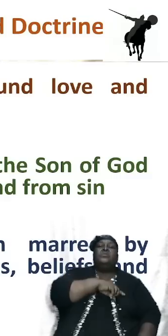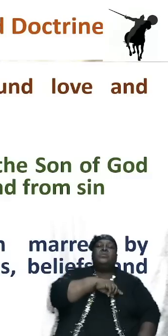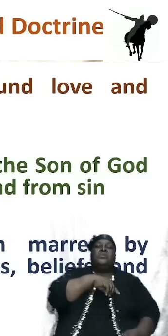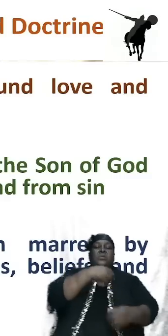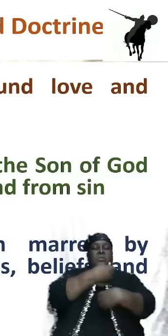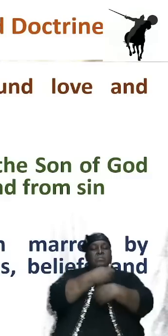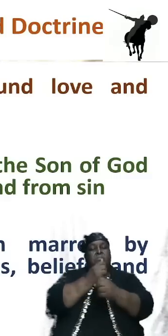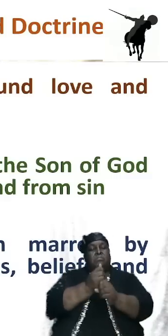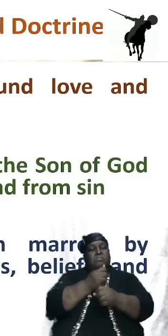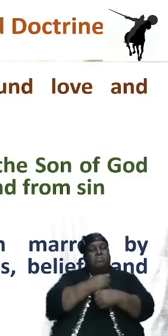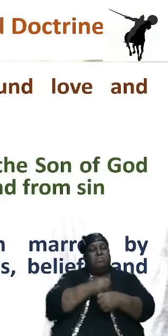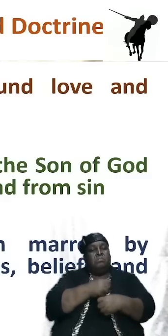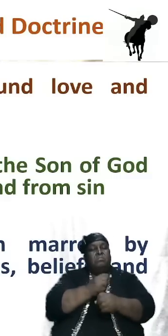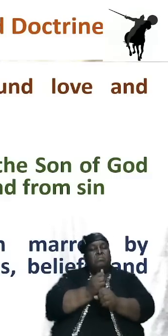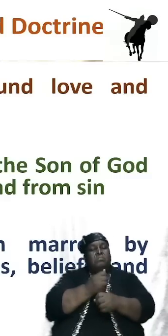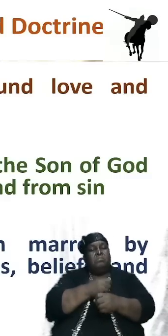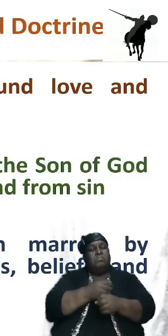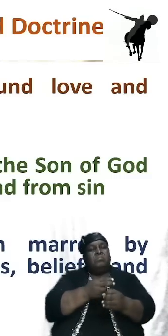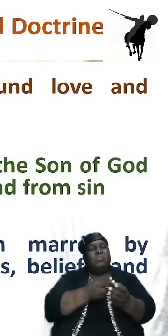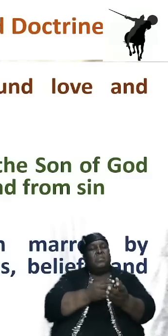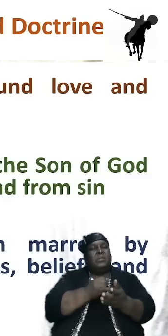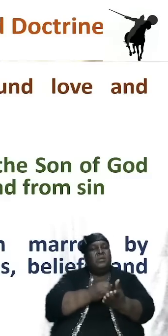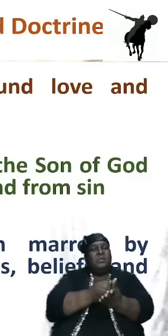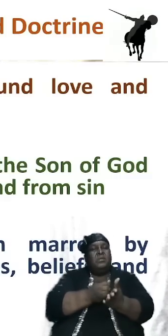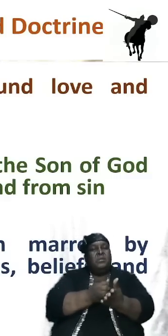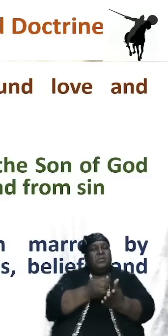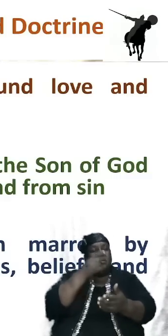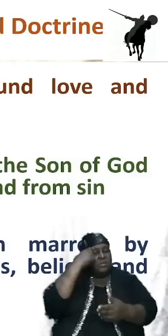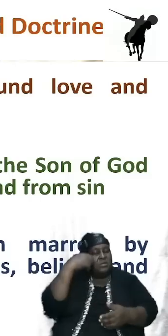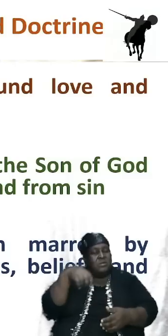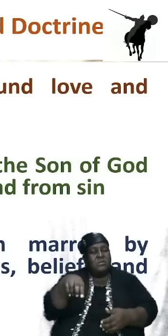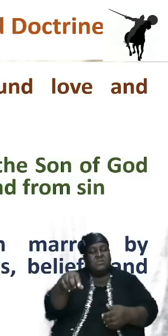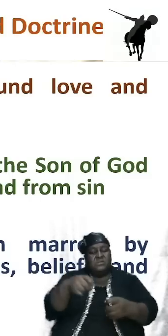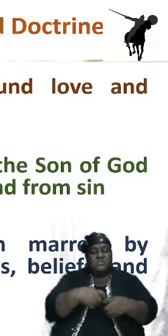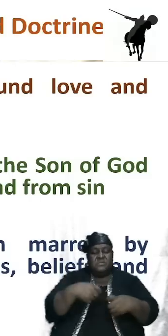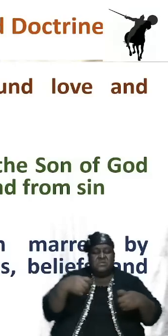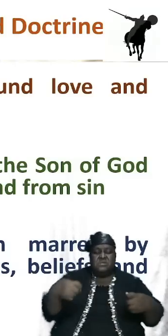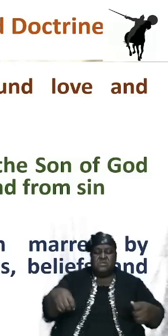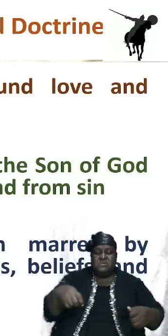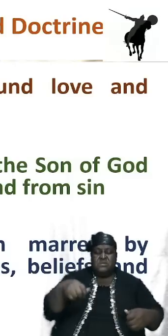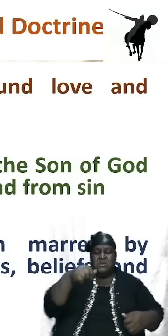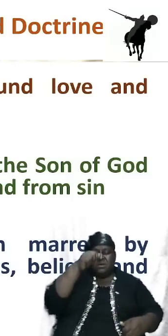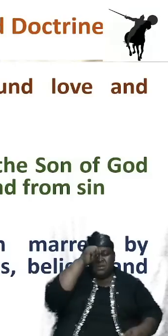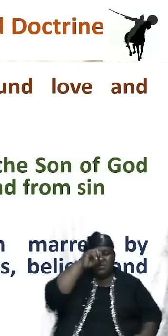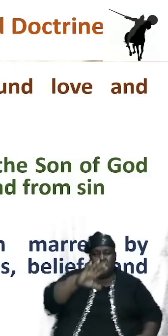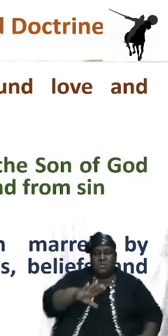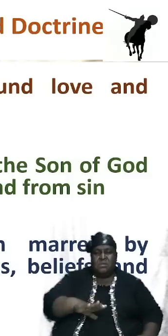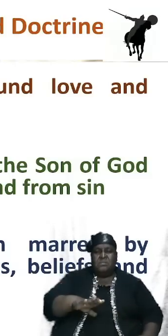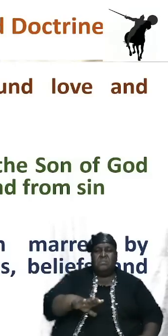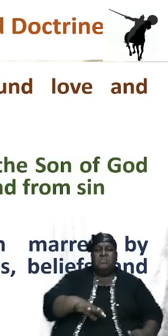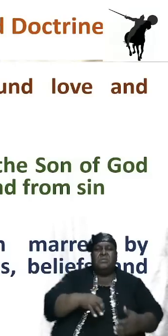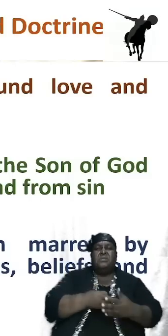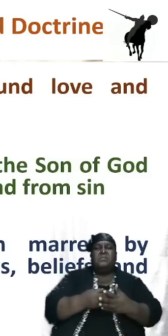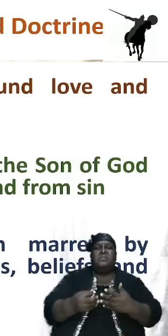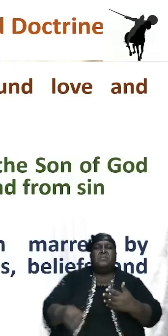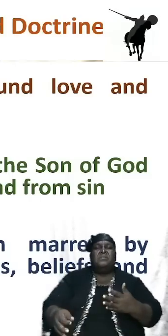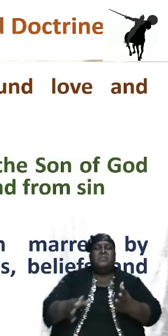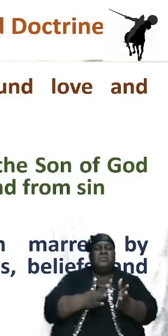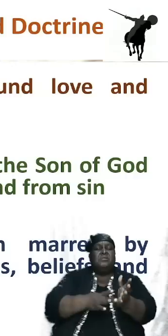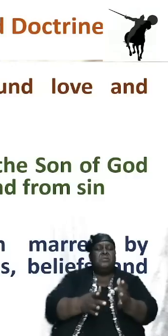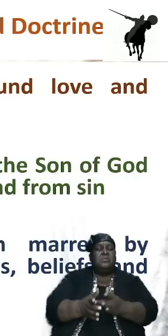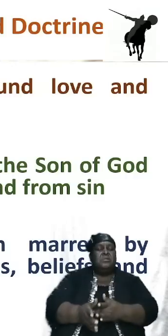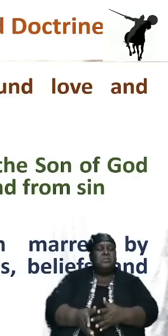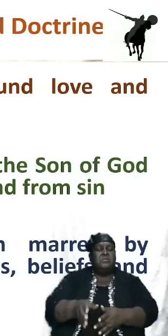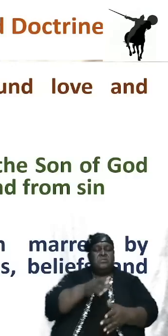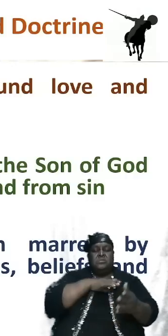created innocent initially, and because of sin, man fell. Amen. And Jesus Christ came on the scene as the Son of